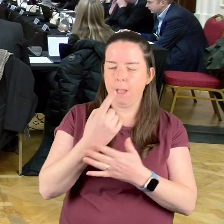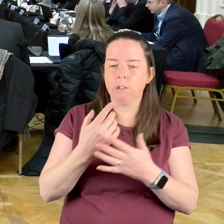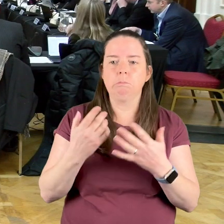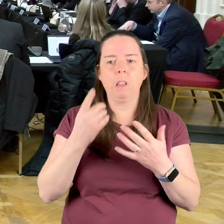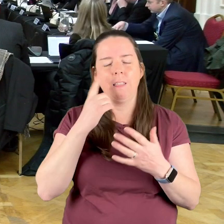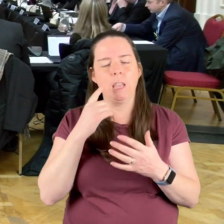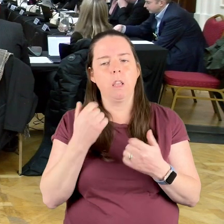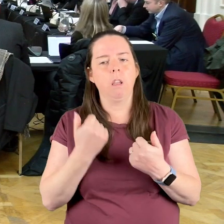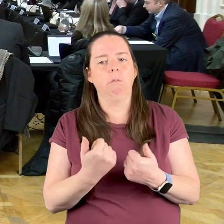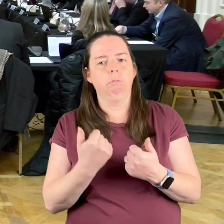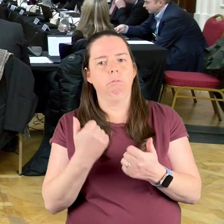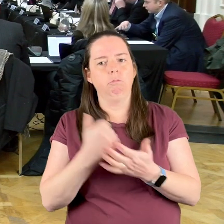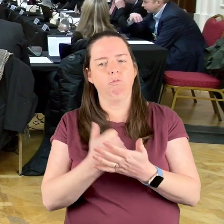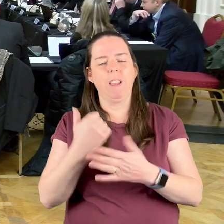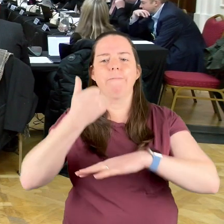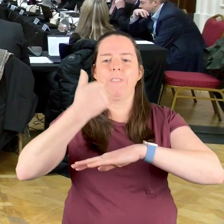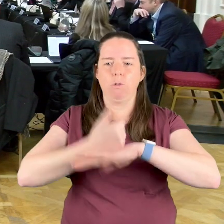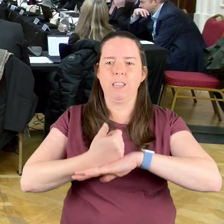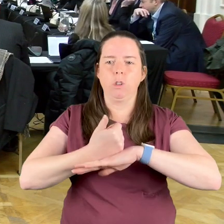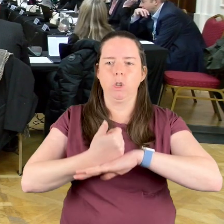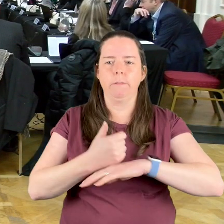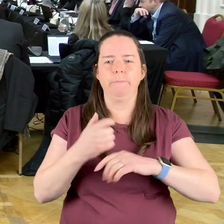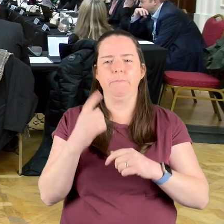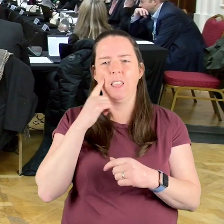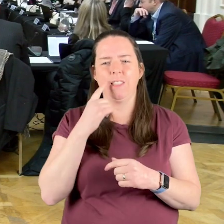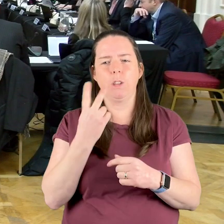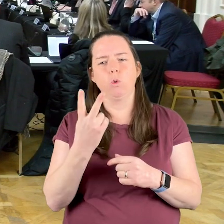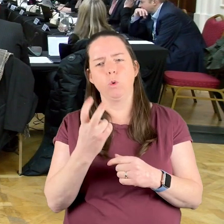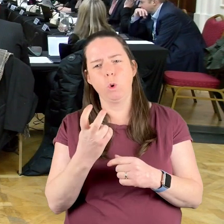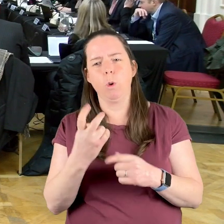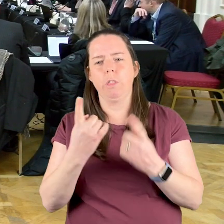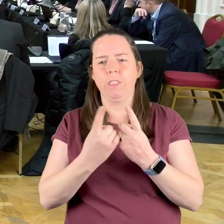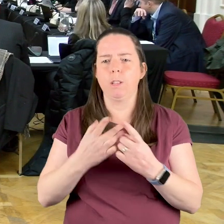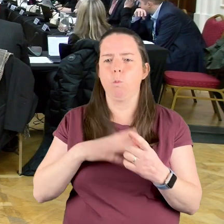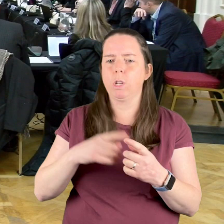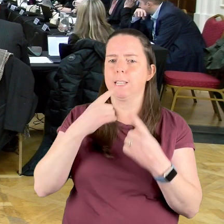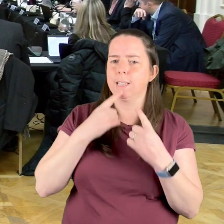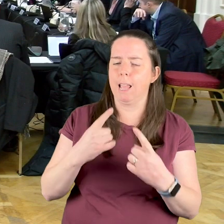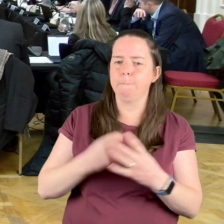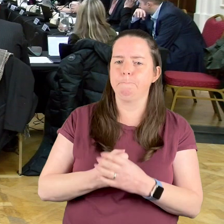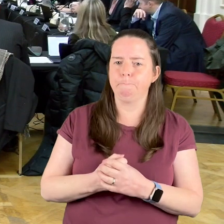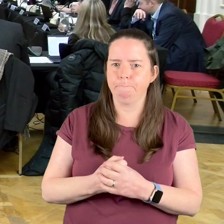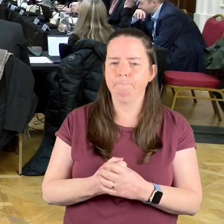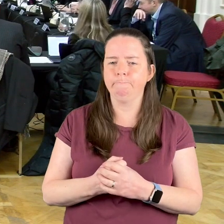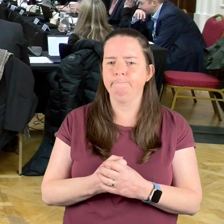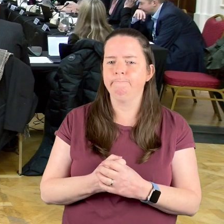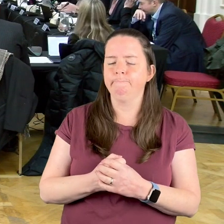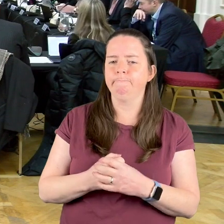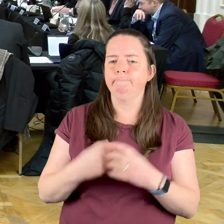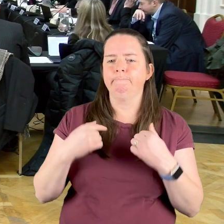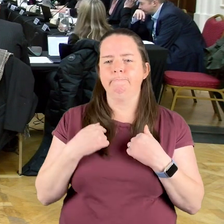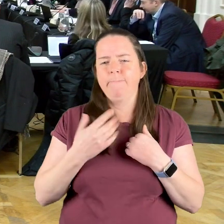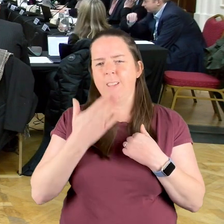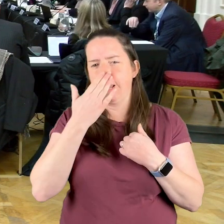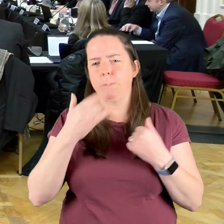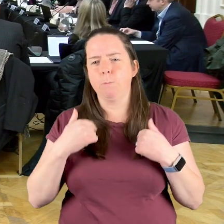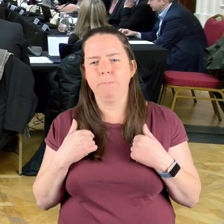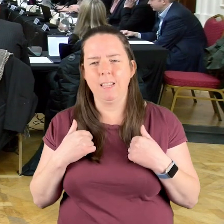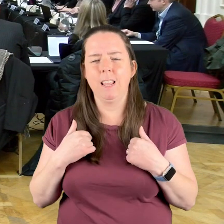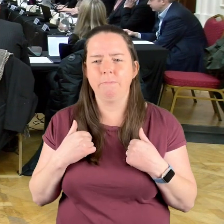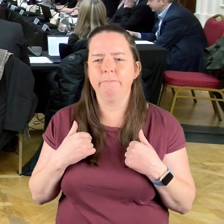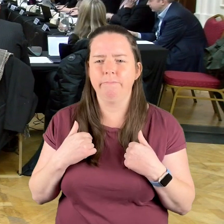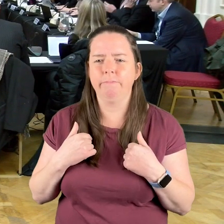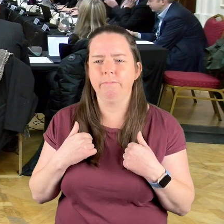foundation. I think there are two further things I want to say. It seems to me this is